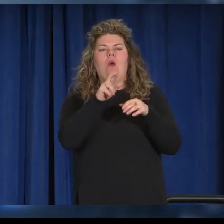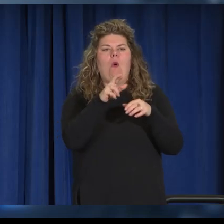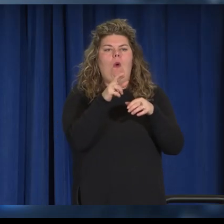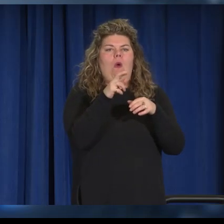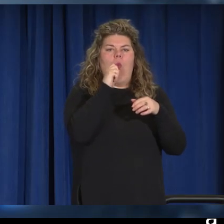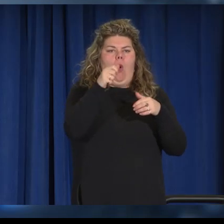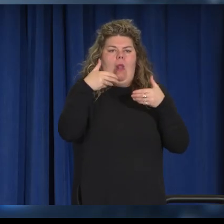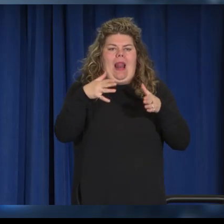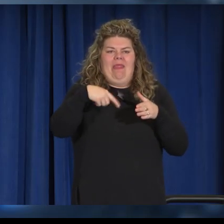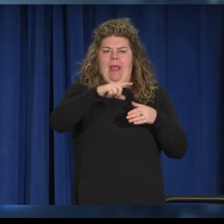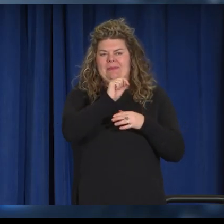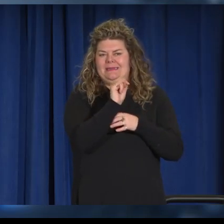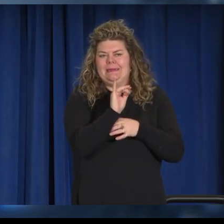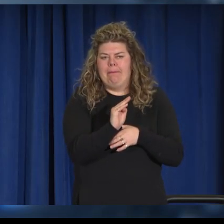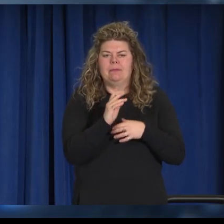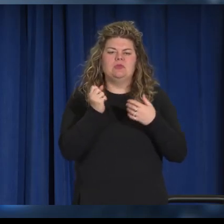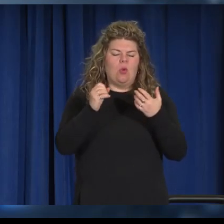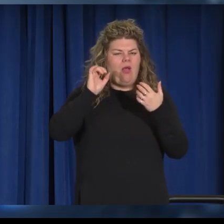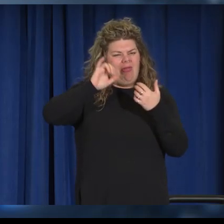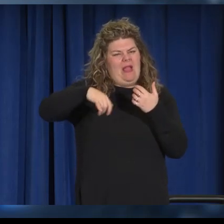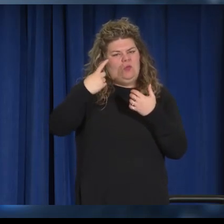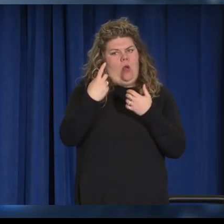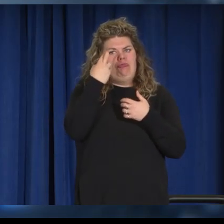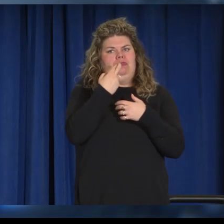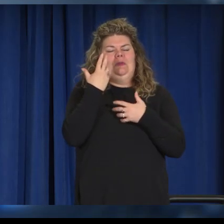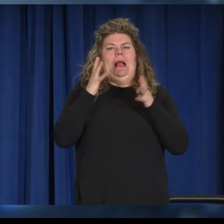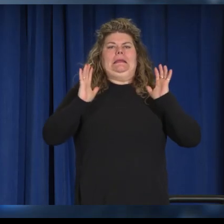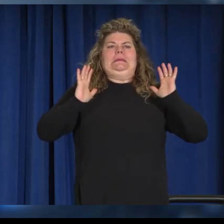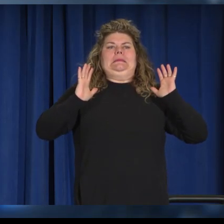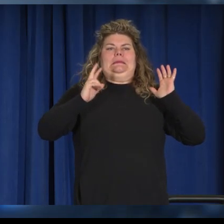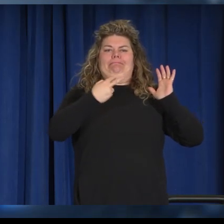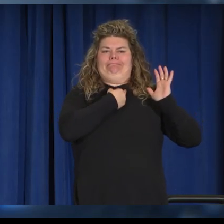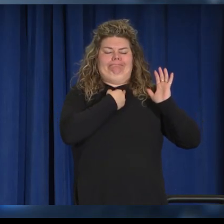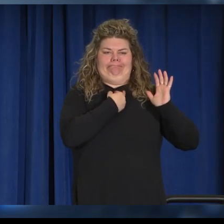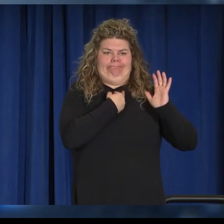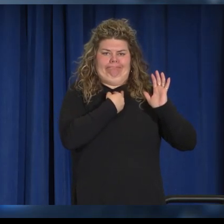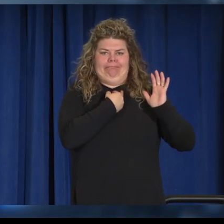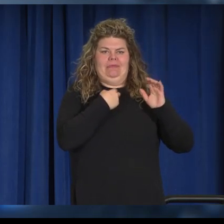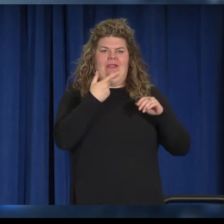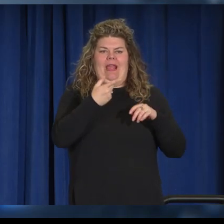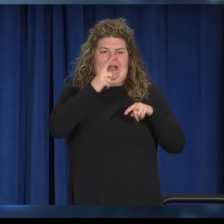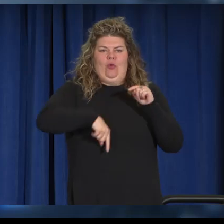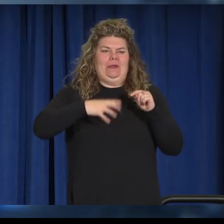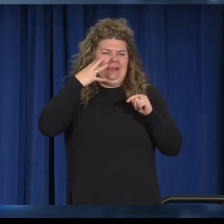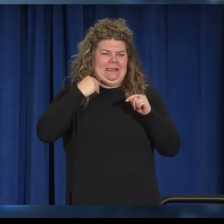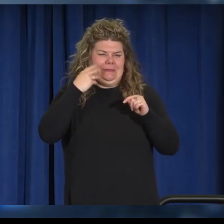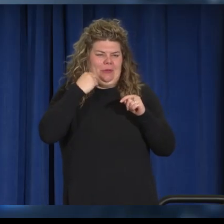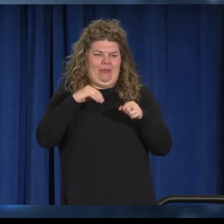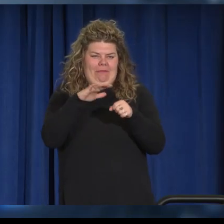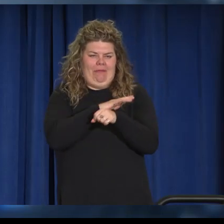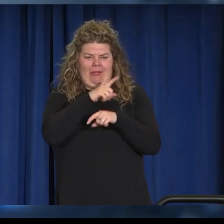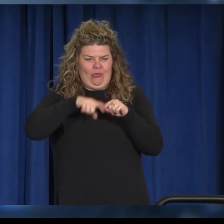and excited. So sort of this big loop of them stuck in this really stimulating experience, needing to